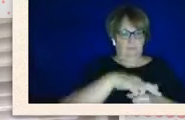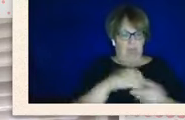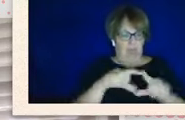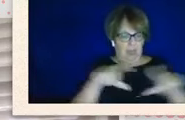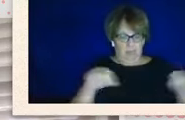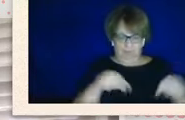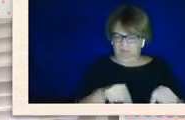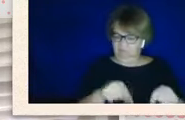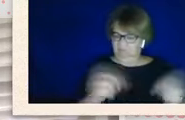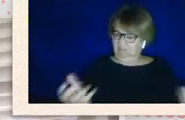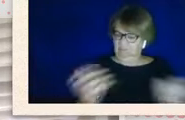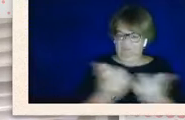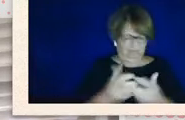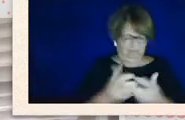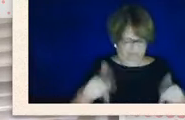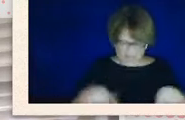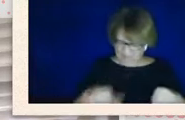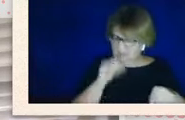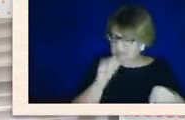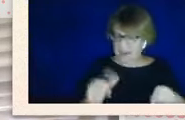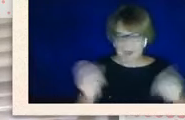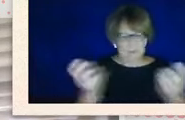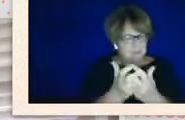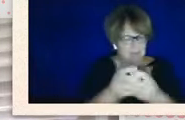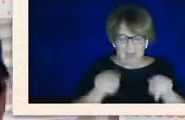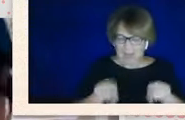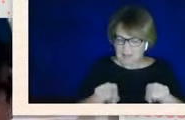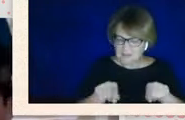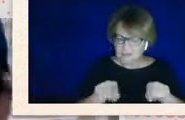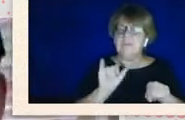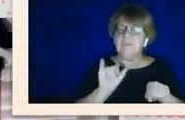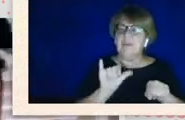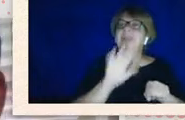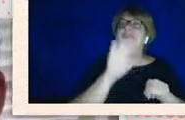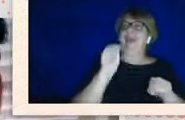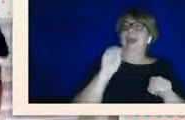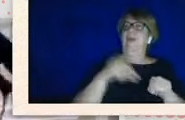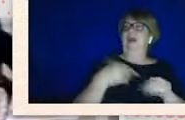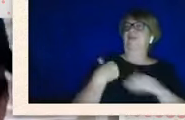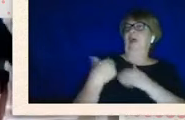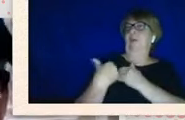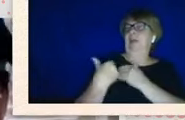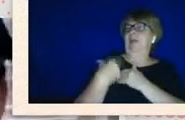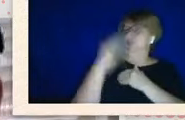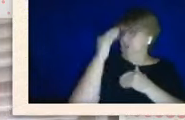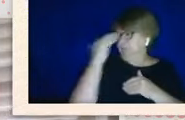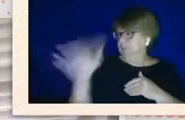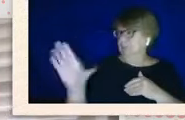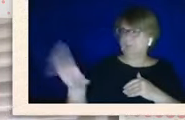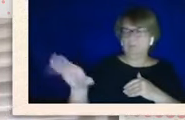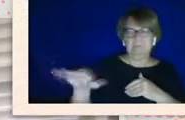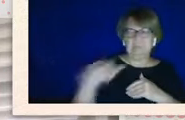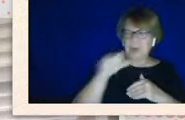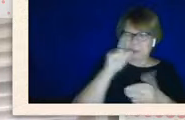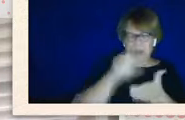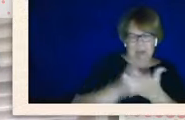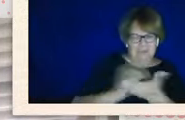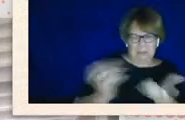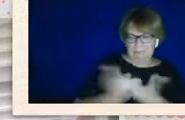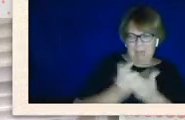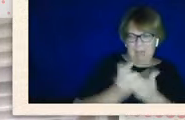like it matches, the county within reason has an obligation to let you know, like, hey, we don't believe this matches. And then there's like